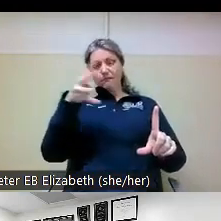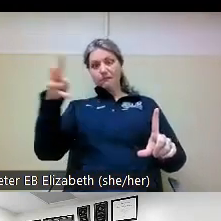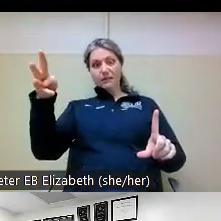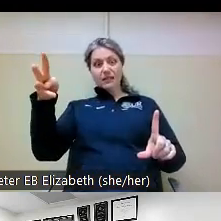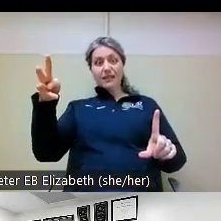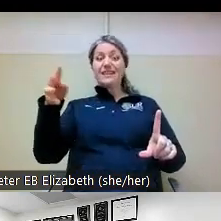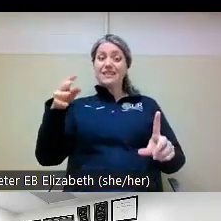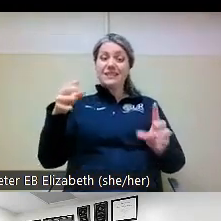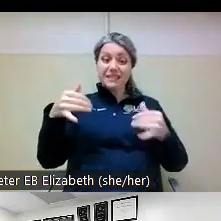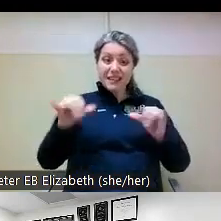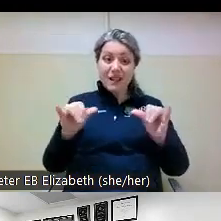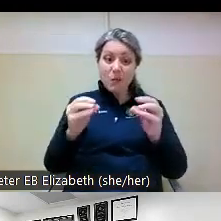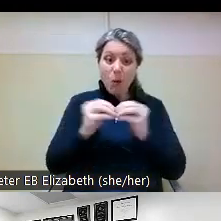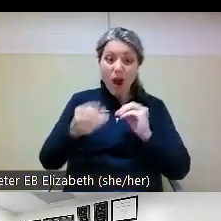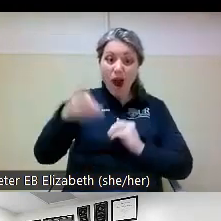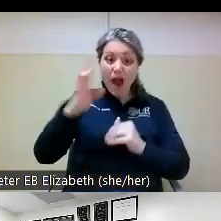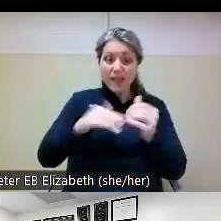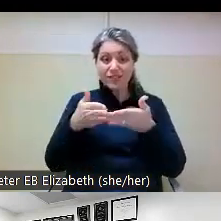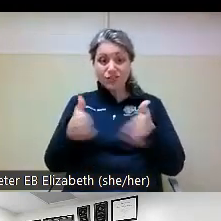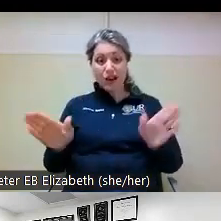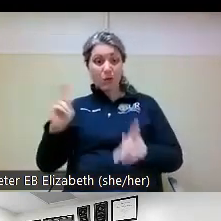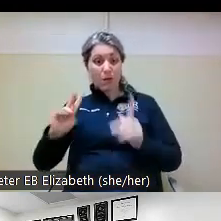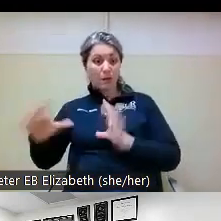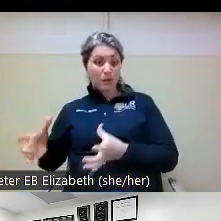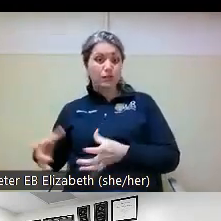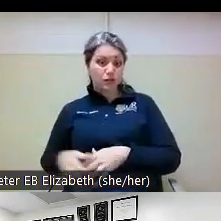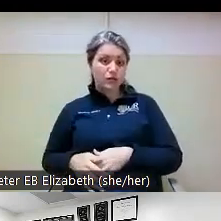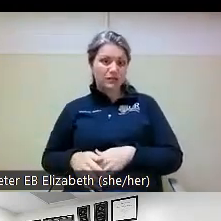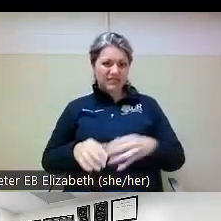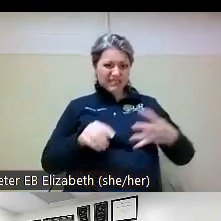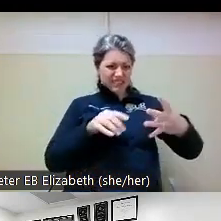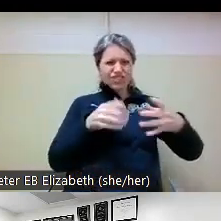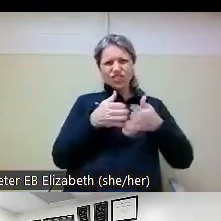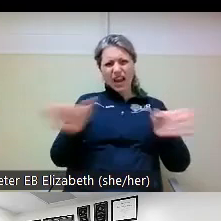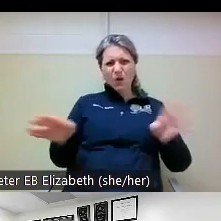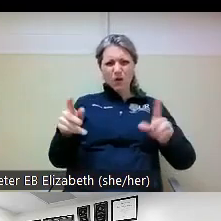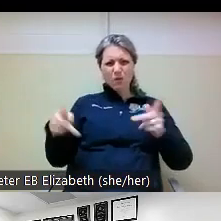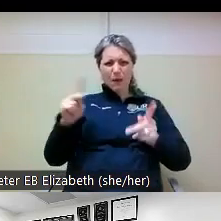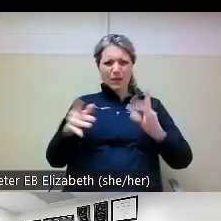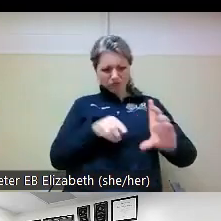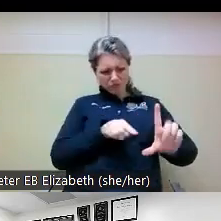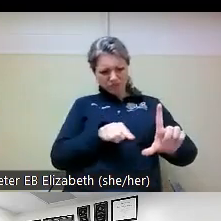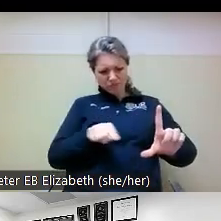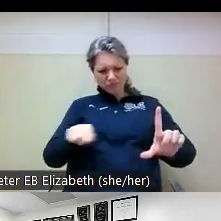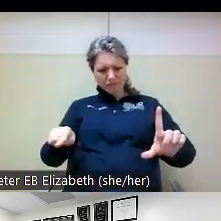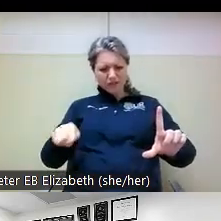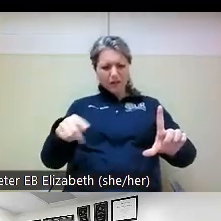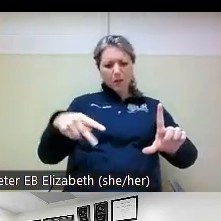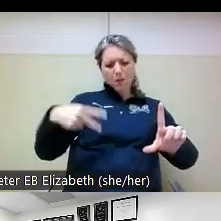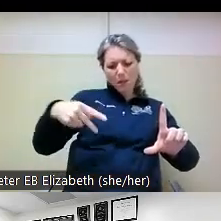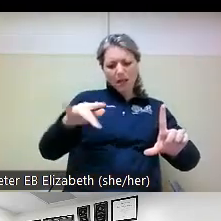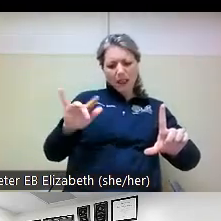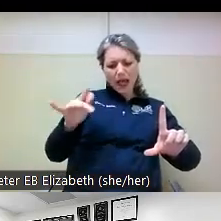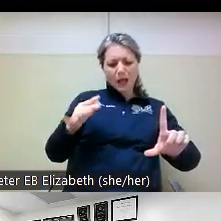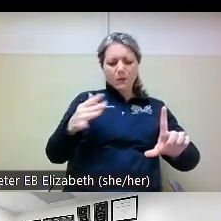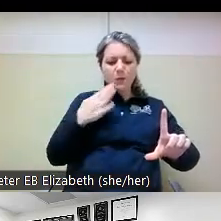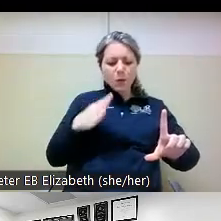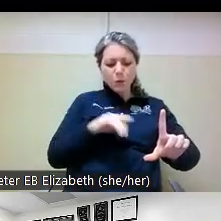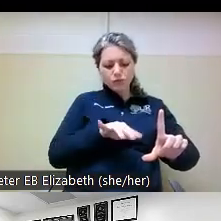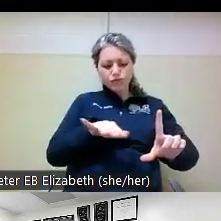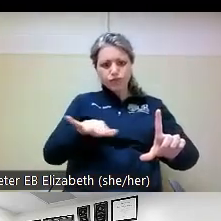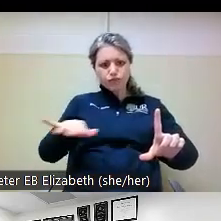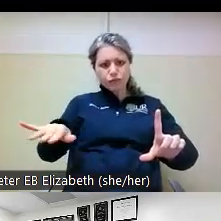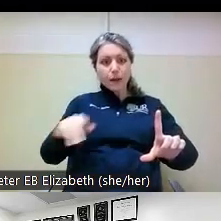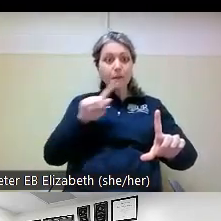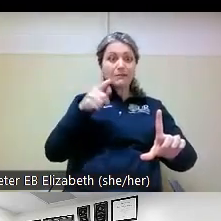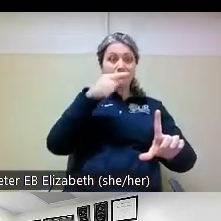their risk is still higher than the general population, who's down here in the purple and the light blue. In addition, the